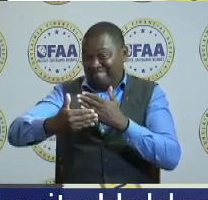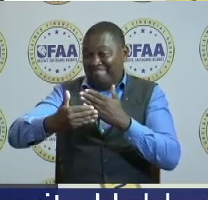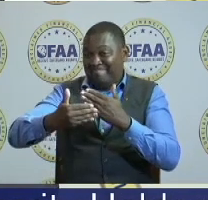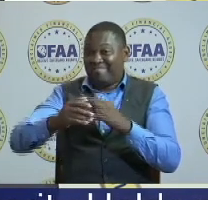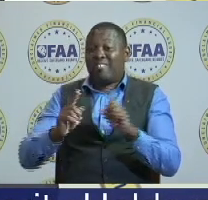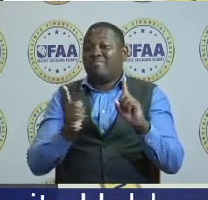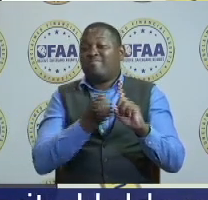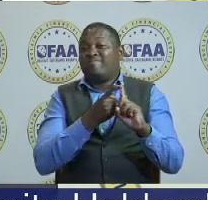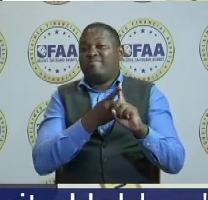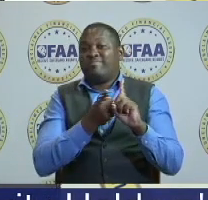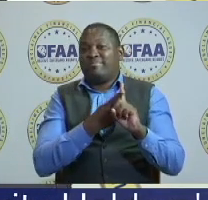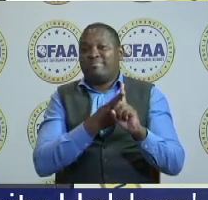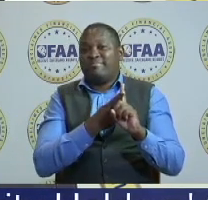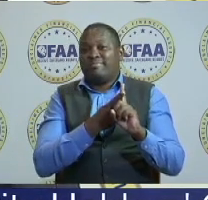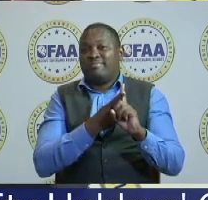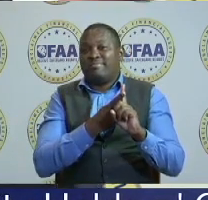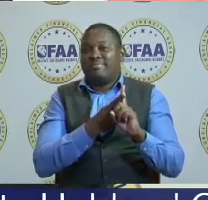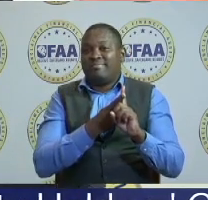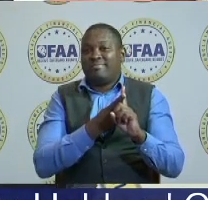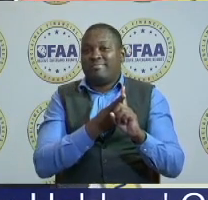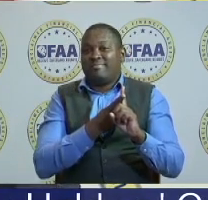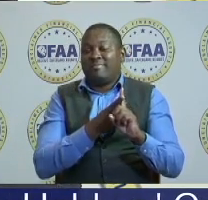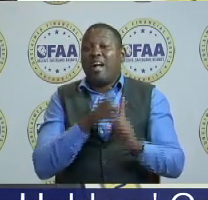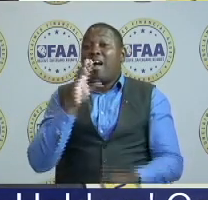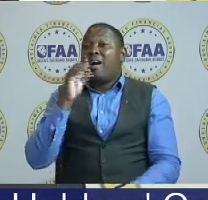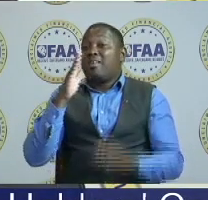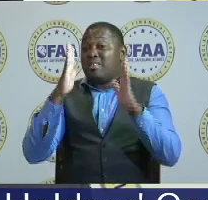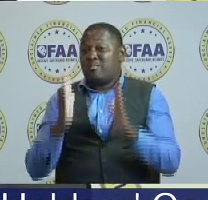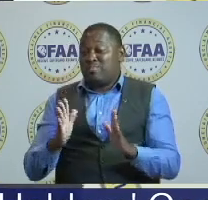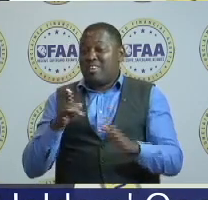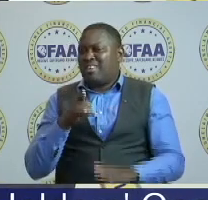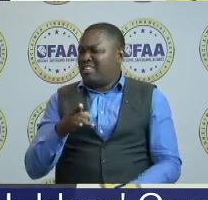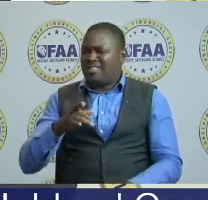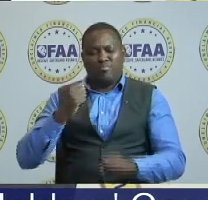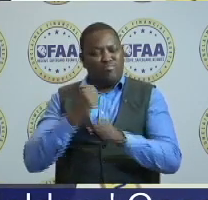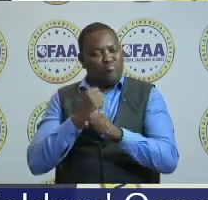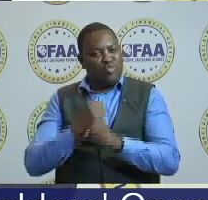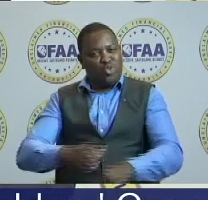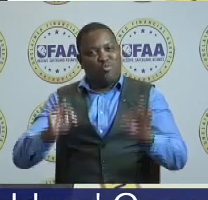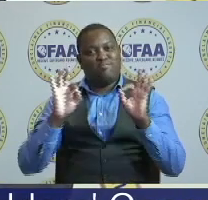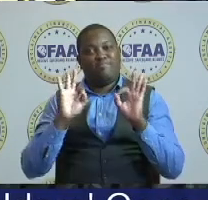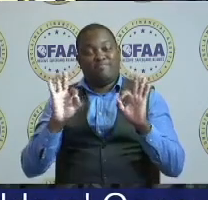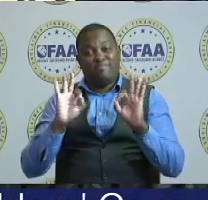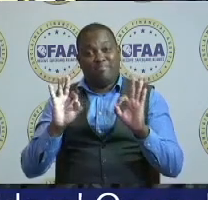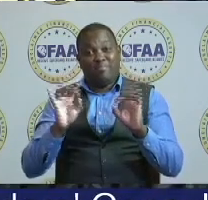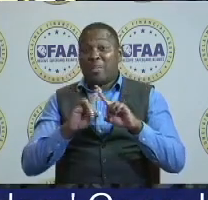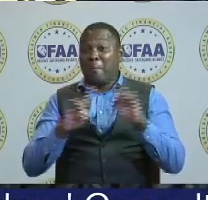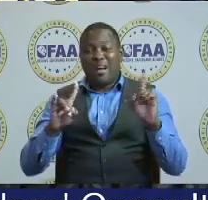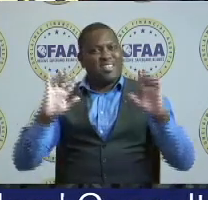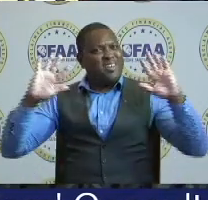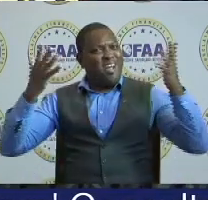one is the speakers before me have done an excellent job, but there's been no